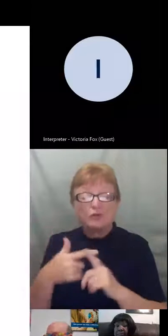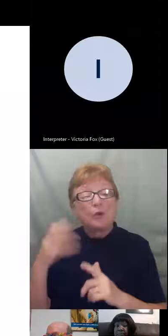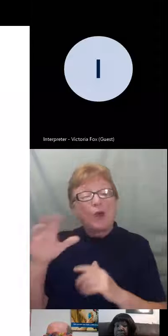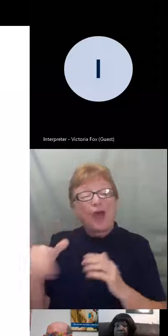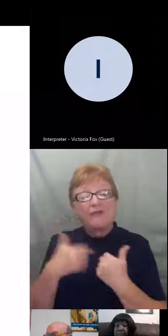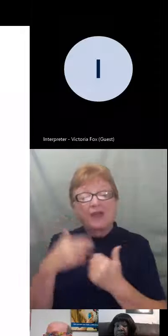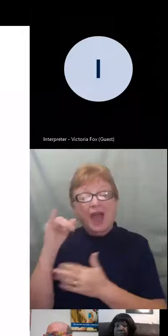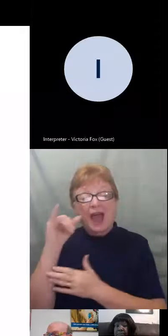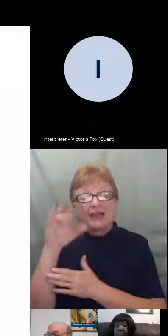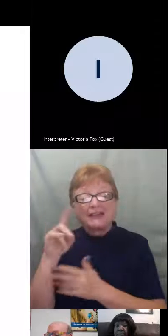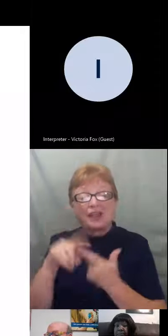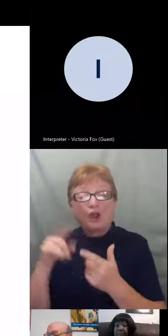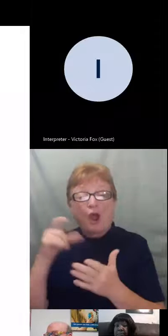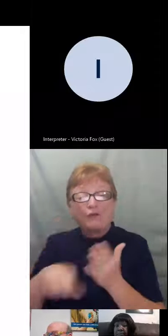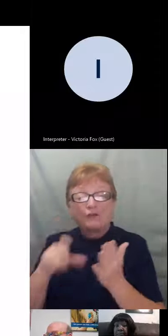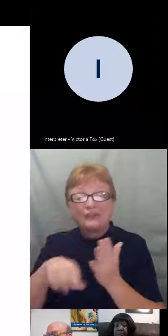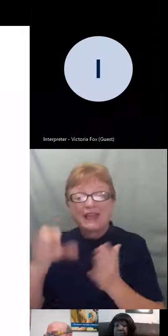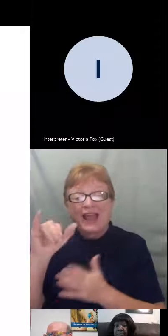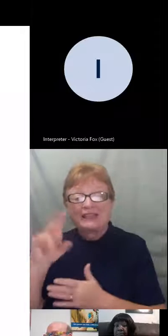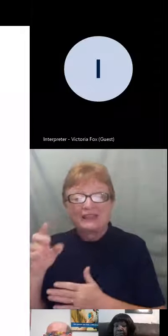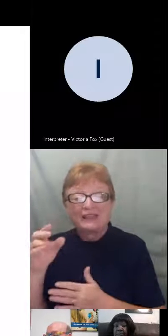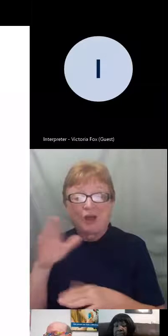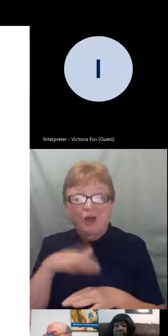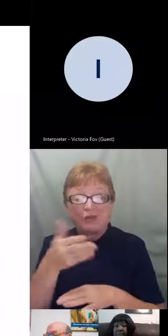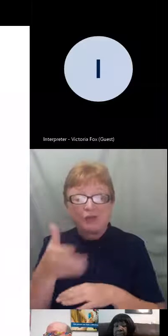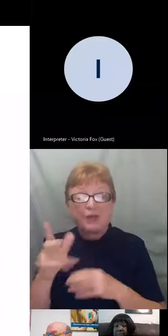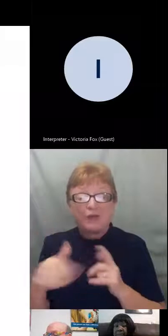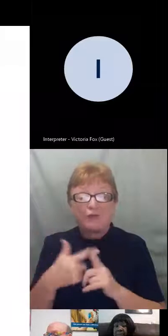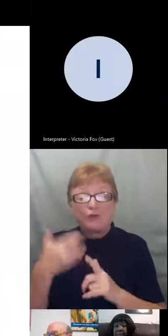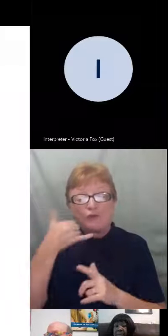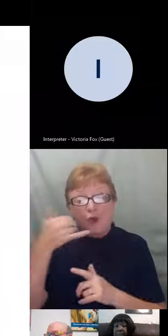them. For phone access, you will call